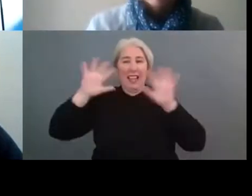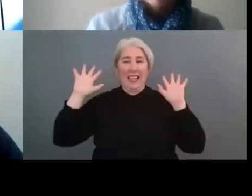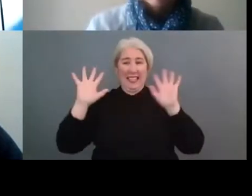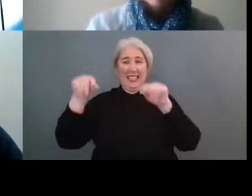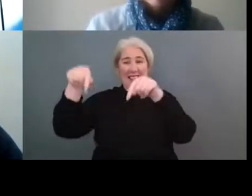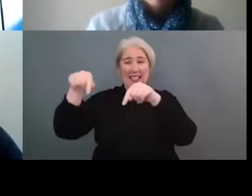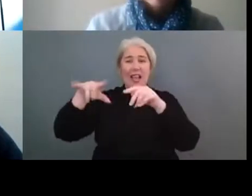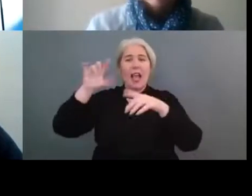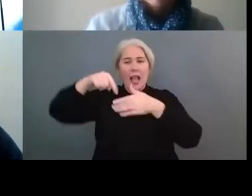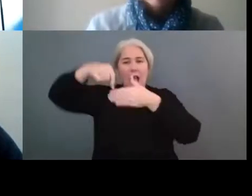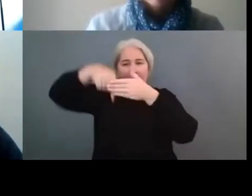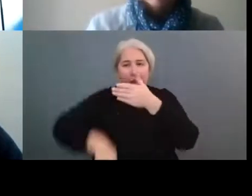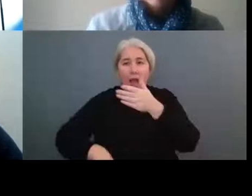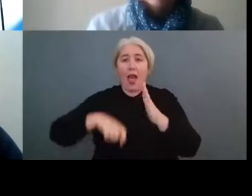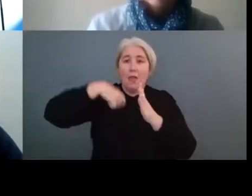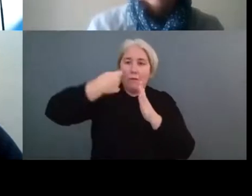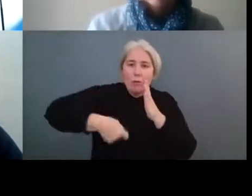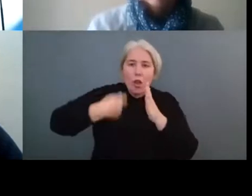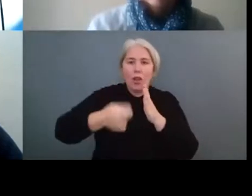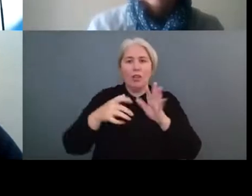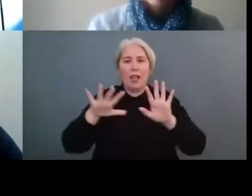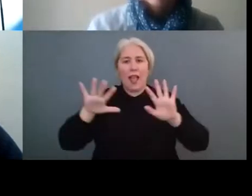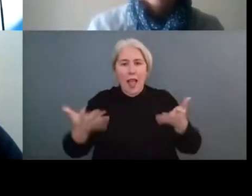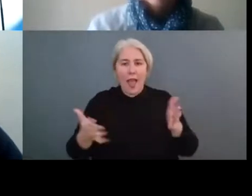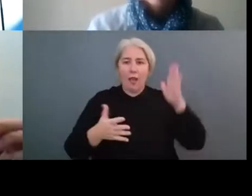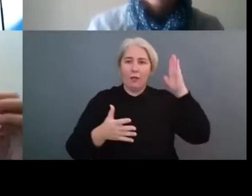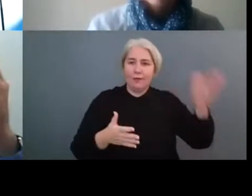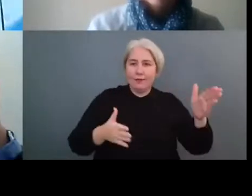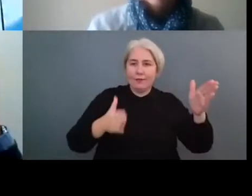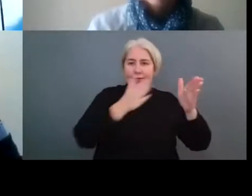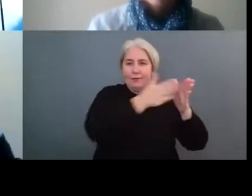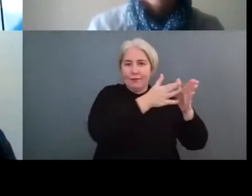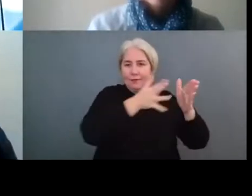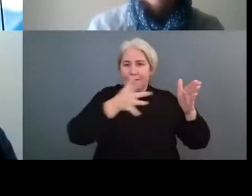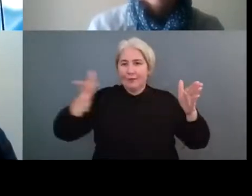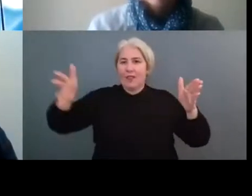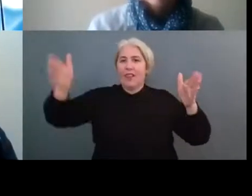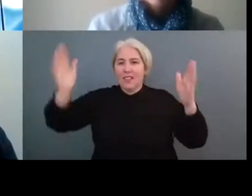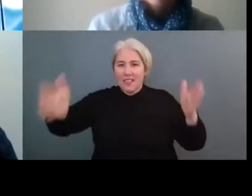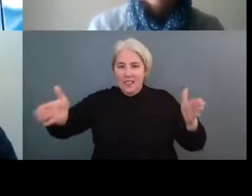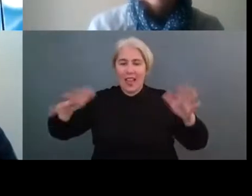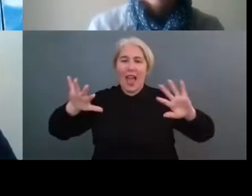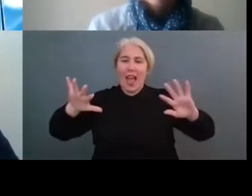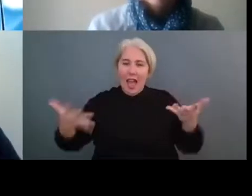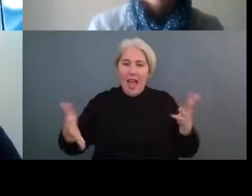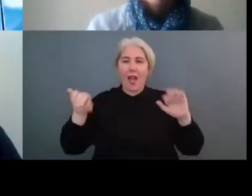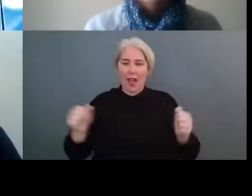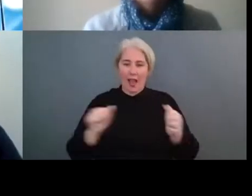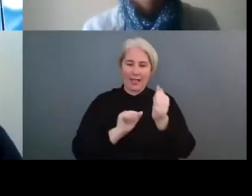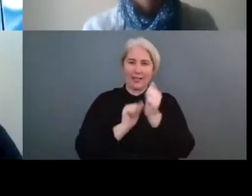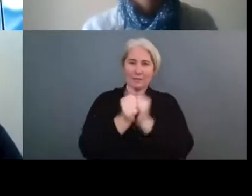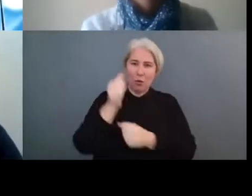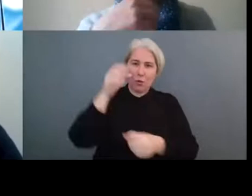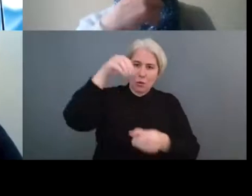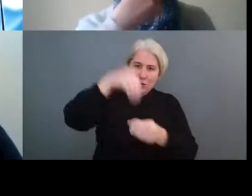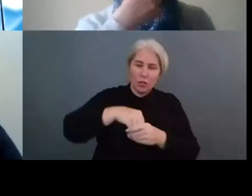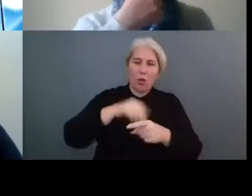tackle project and to implement a management of environment, the greenest we